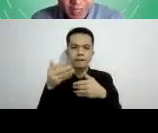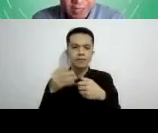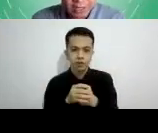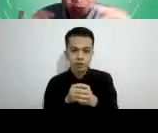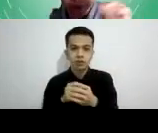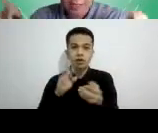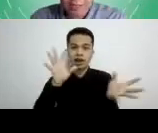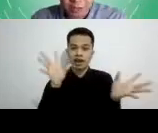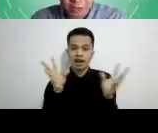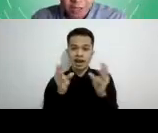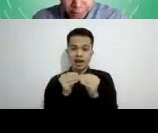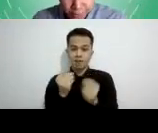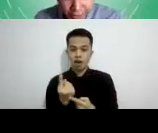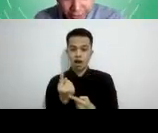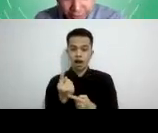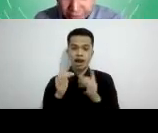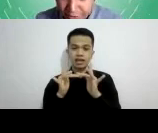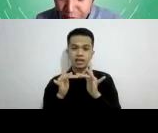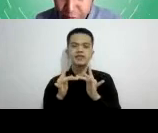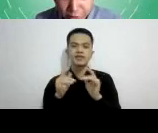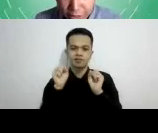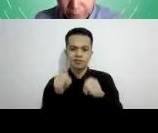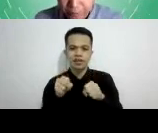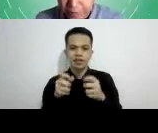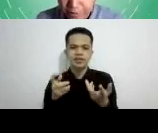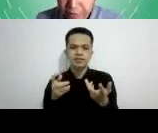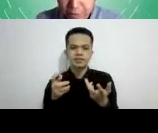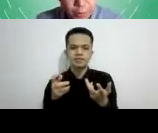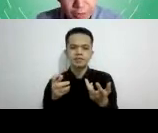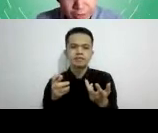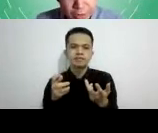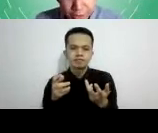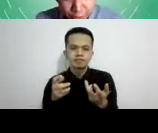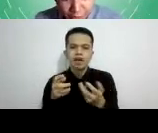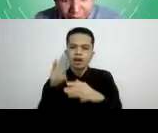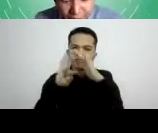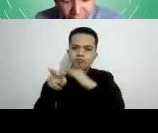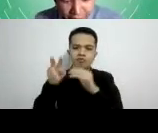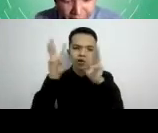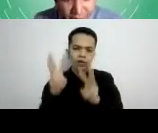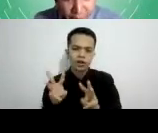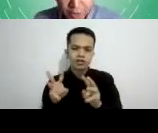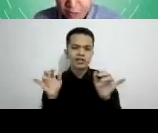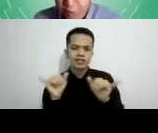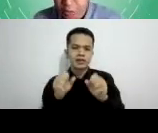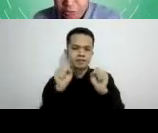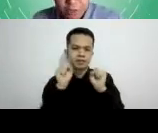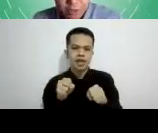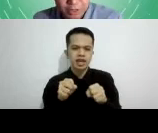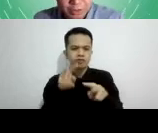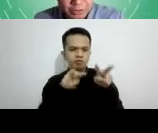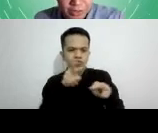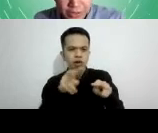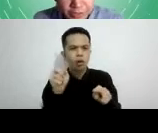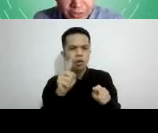things together in a single network, you create the ability to predict weather. You create the ability to monitor what's the weather